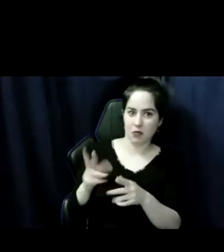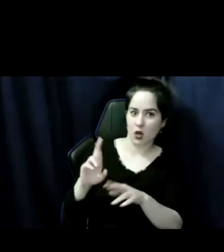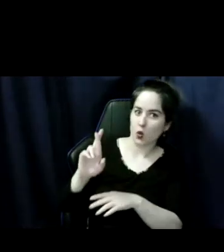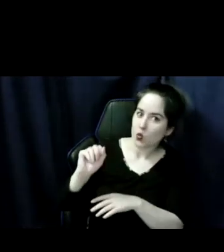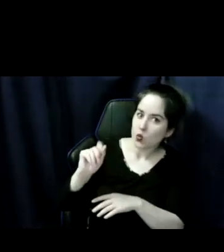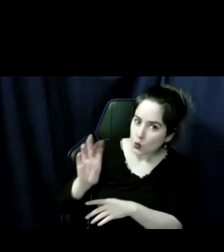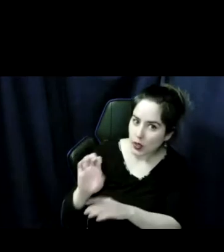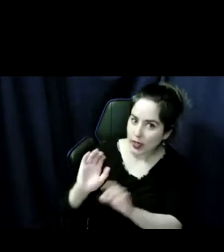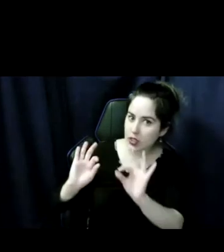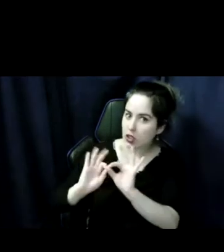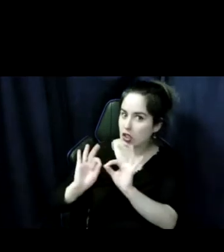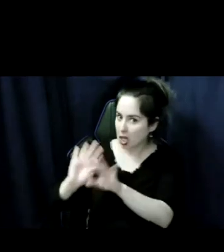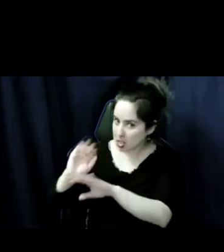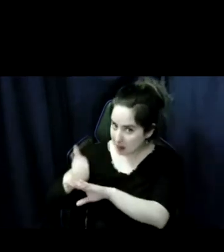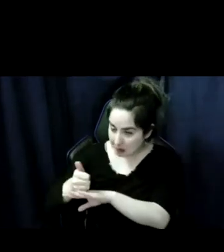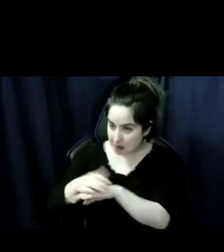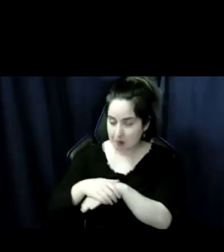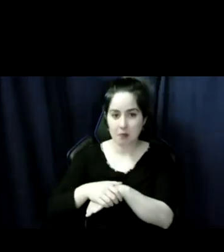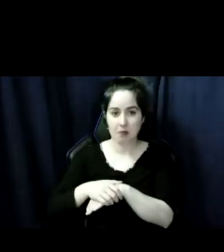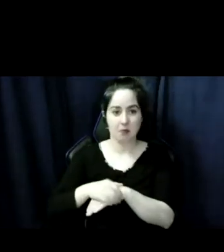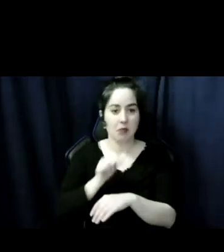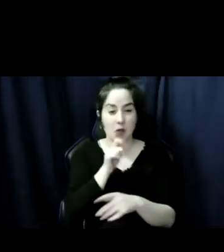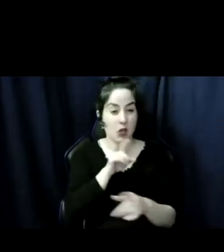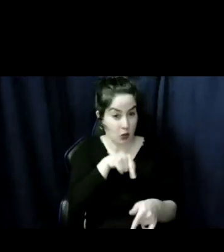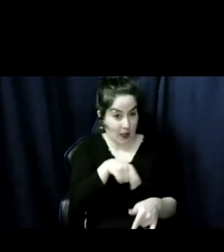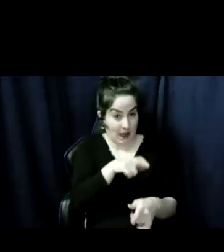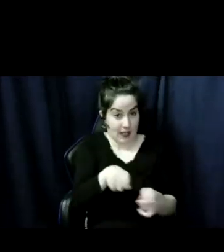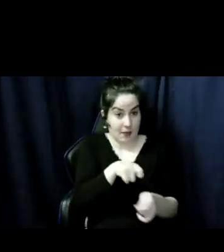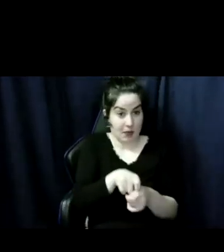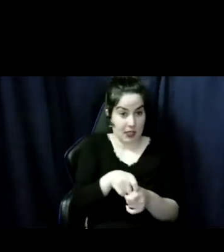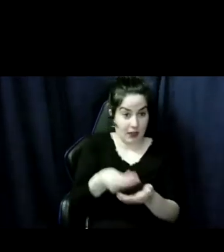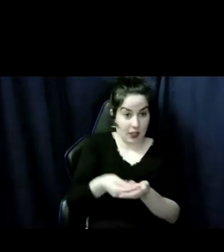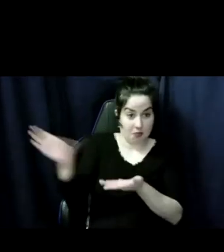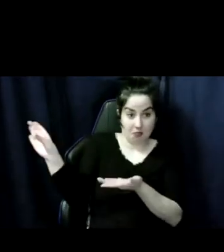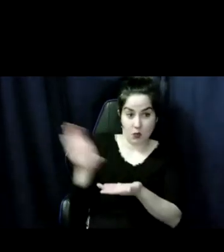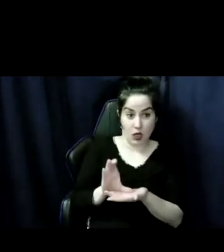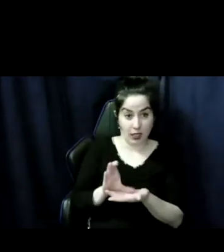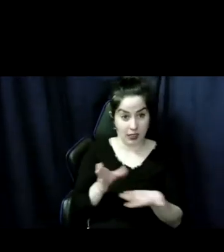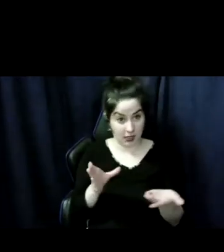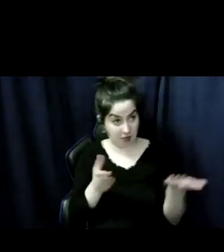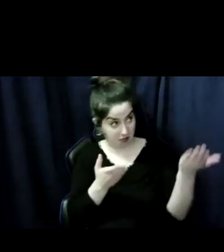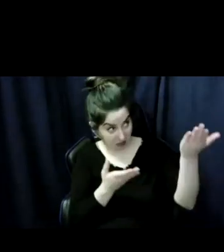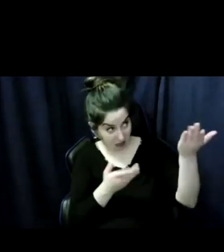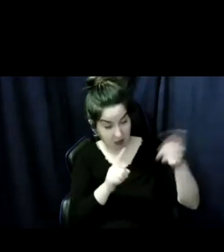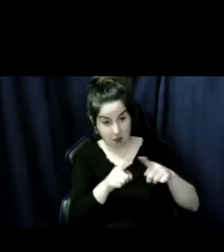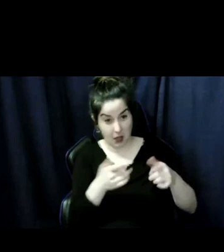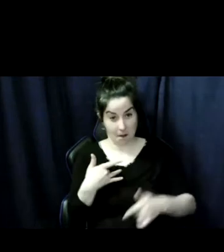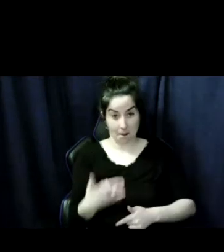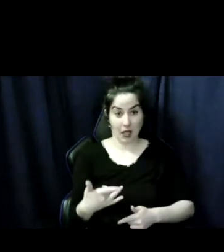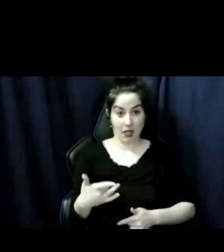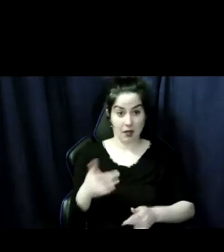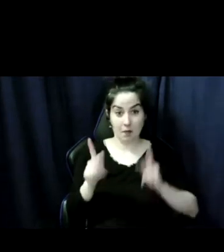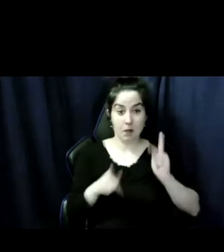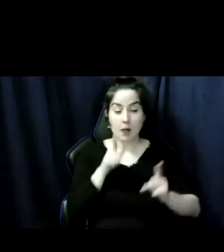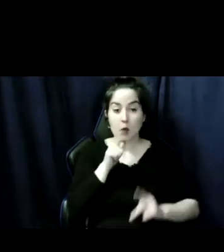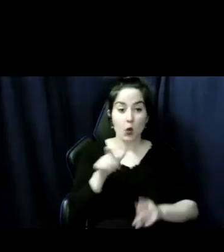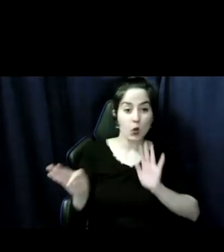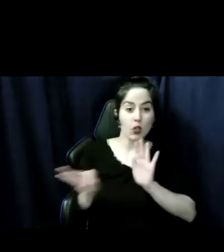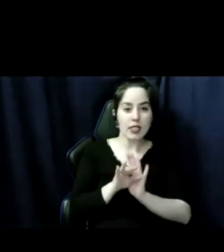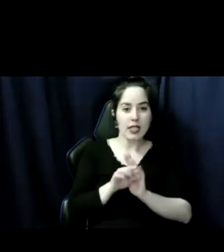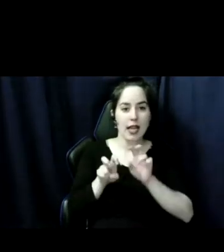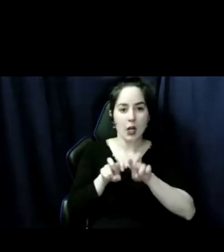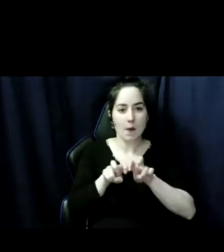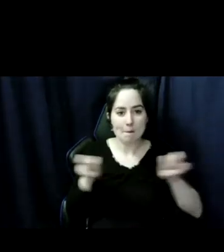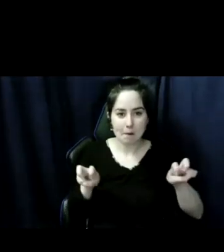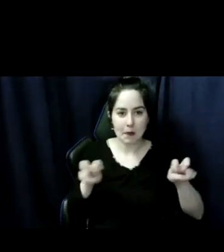And I don't know about this specific grant, Erica, but usually these grants are chosen by peer members. So these are peer